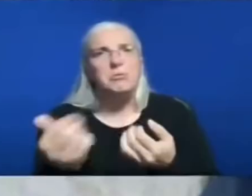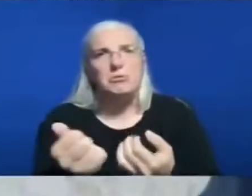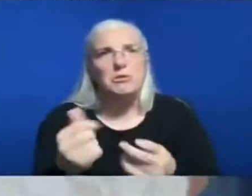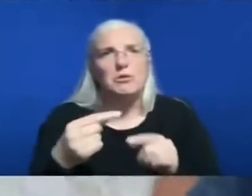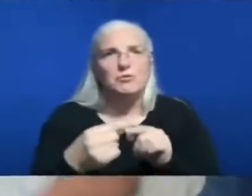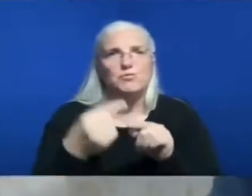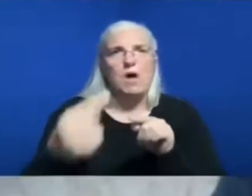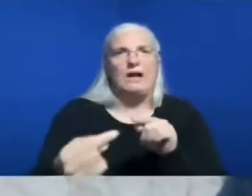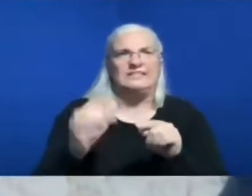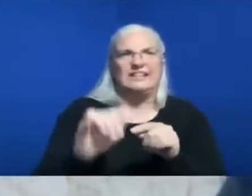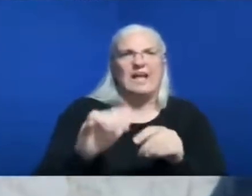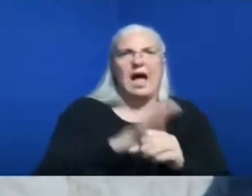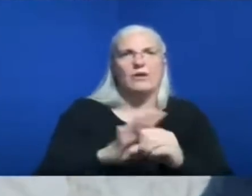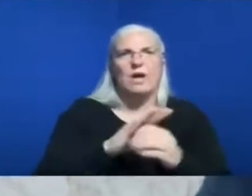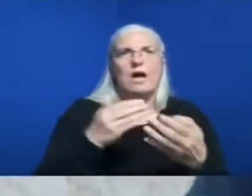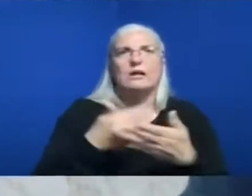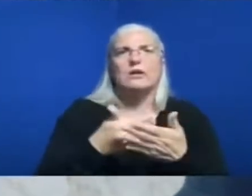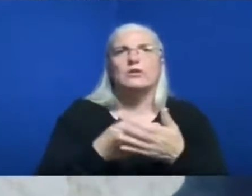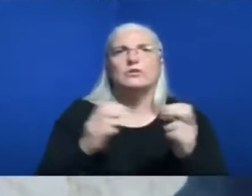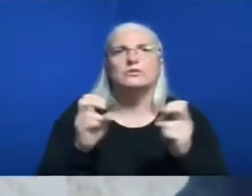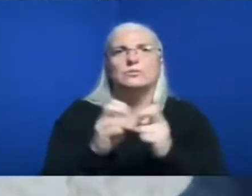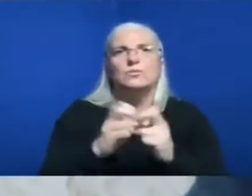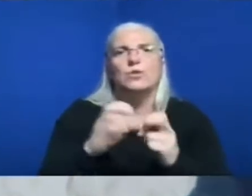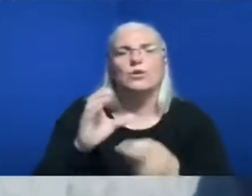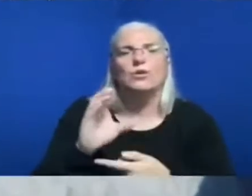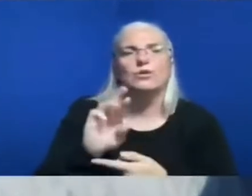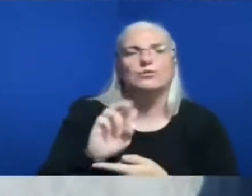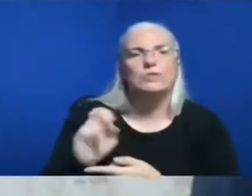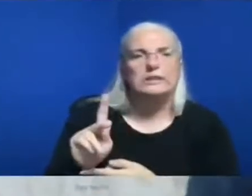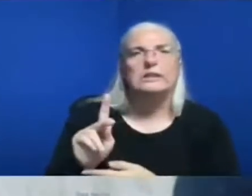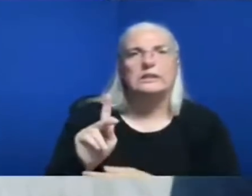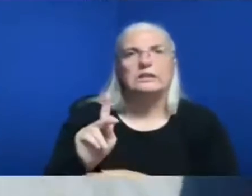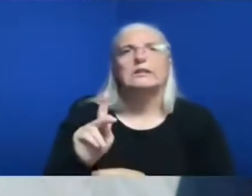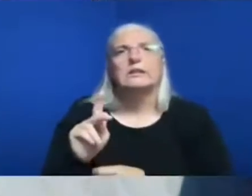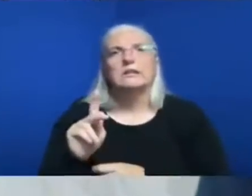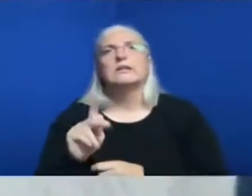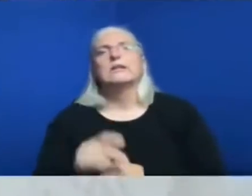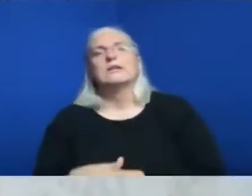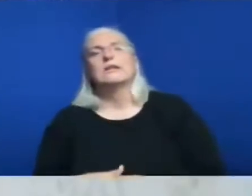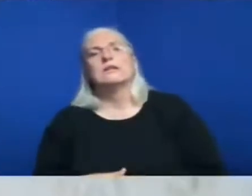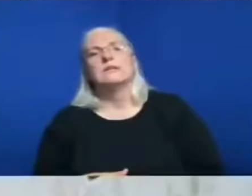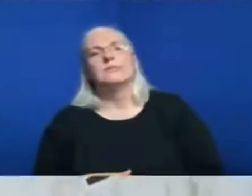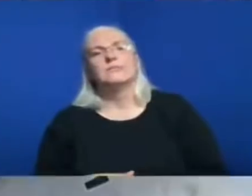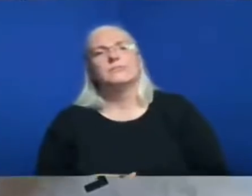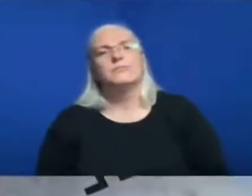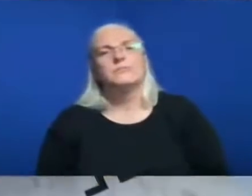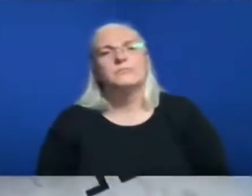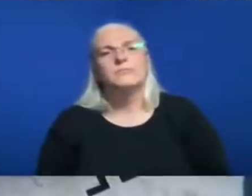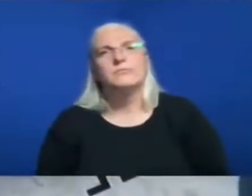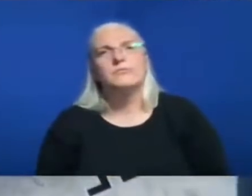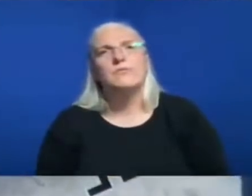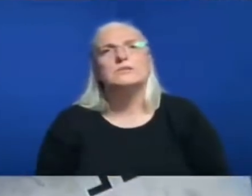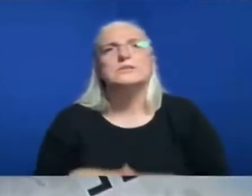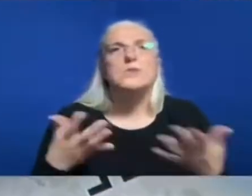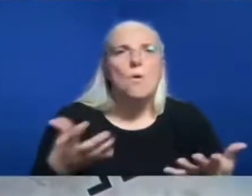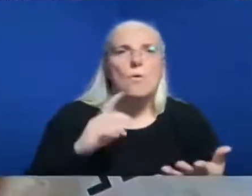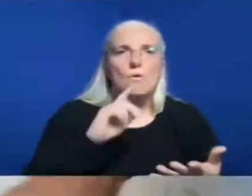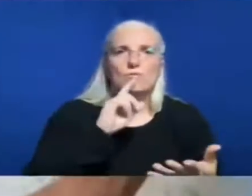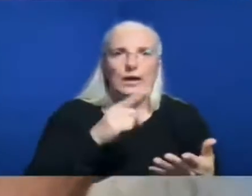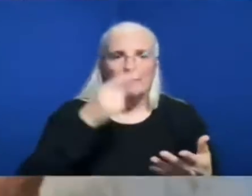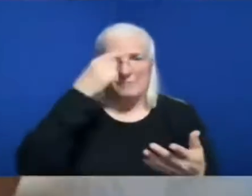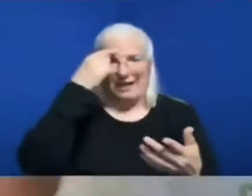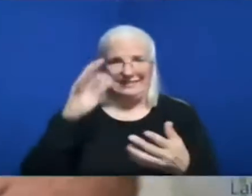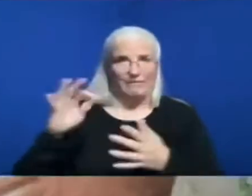Creek. So the communities that are threatened by this fire, just based upon wind and fire movement, would be the Greenhorn community,